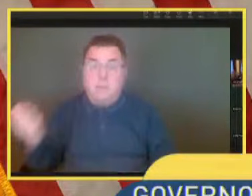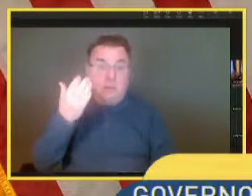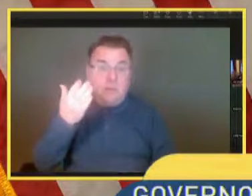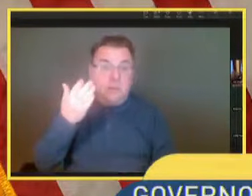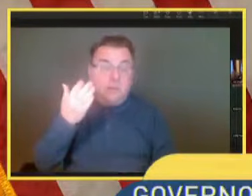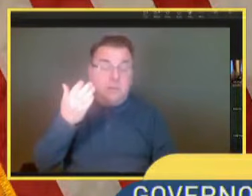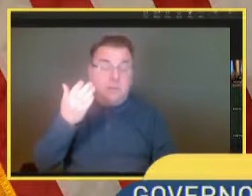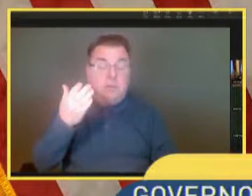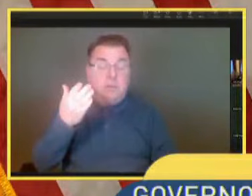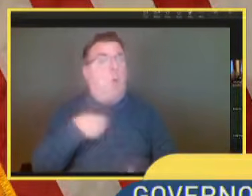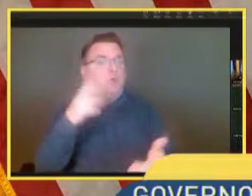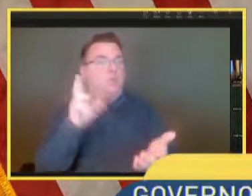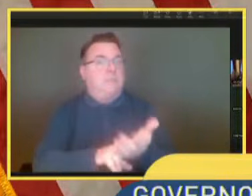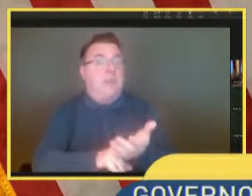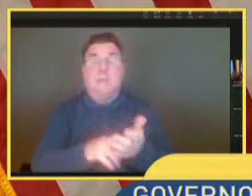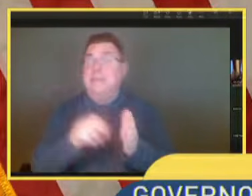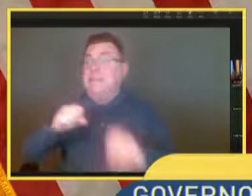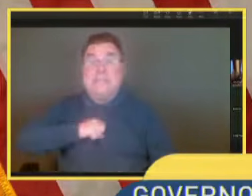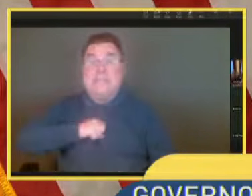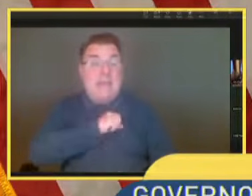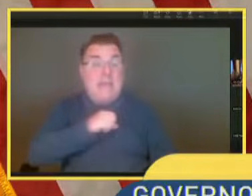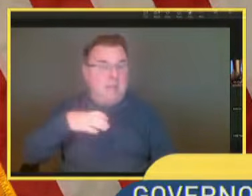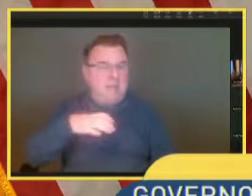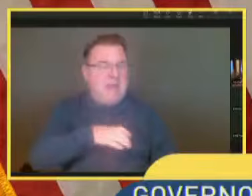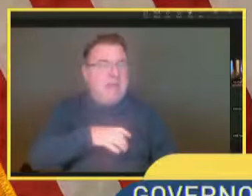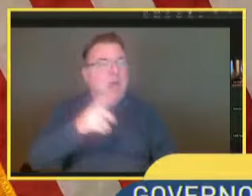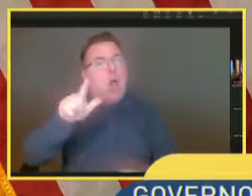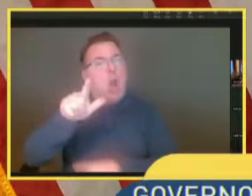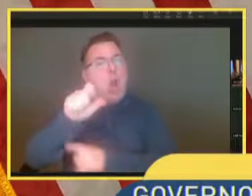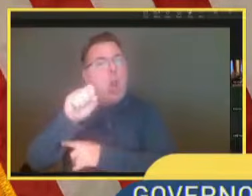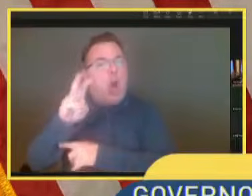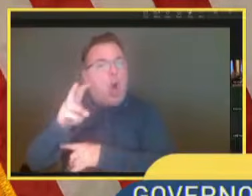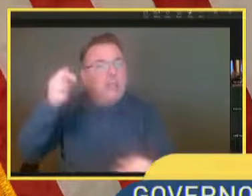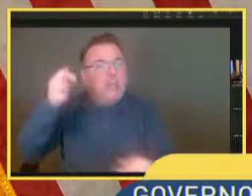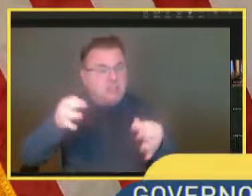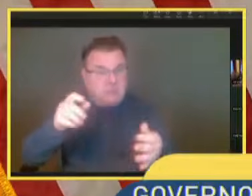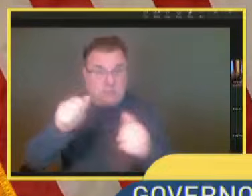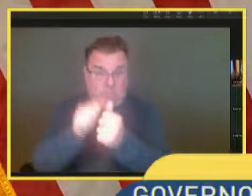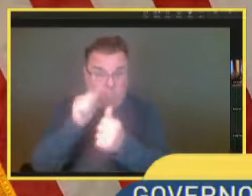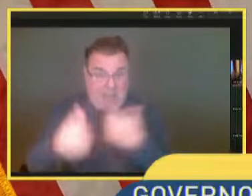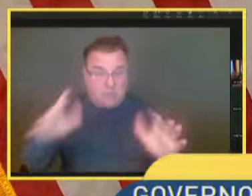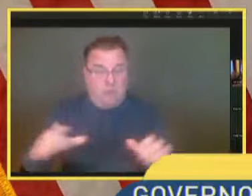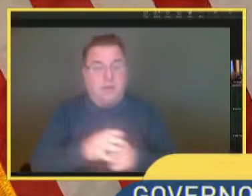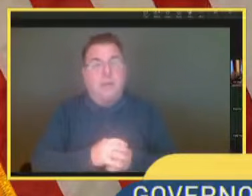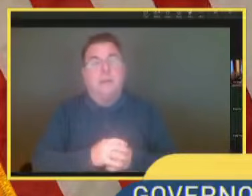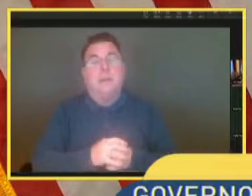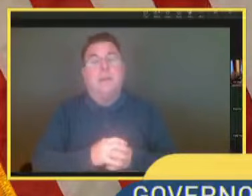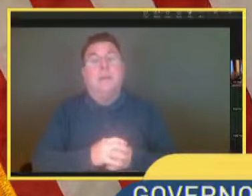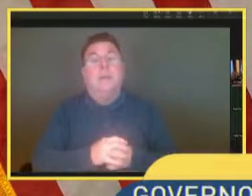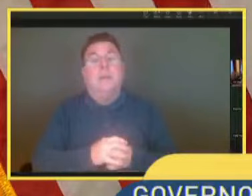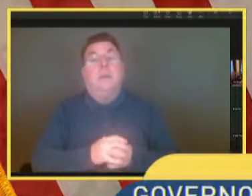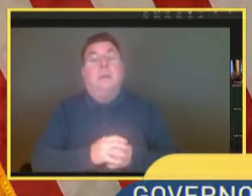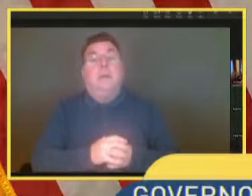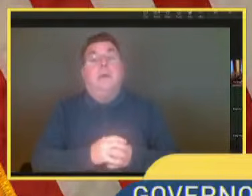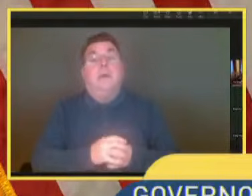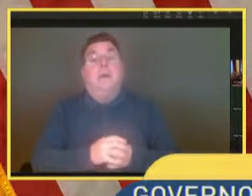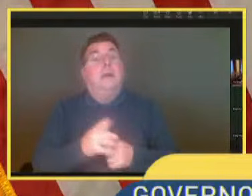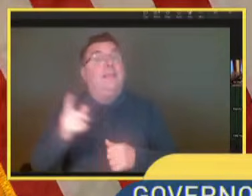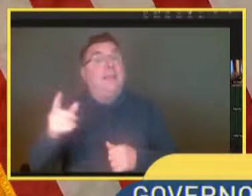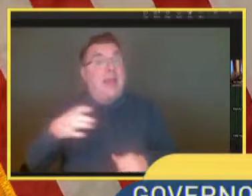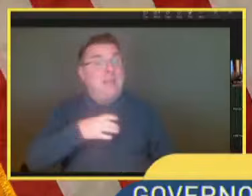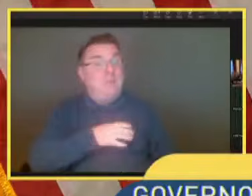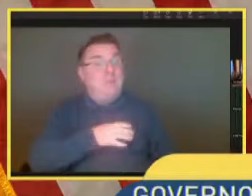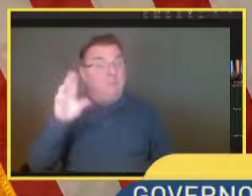the Senate Committee on Law and Justice. I am disappointed every Republican on the committee voted against it, and I